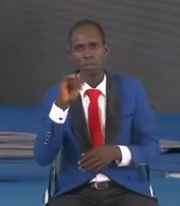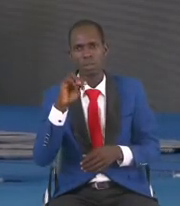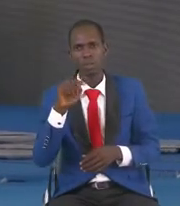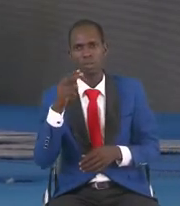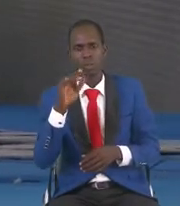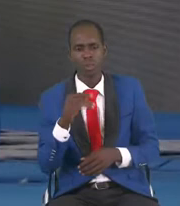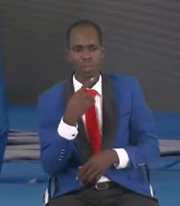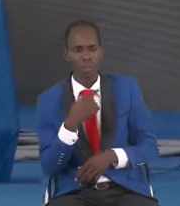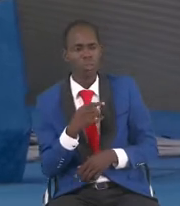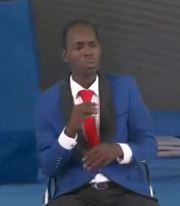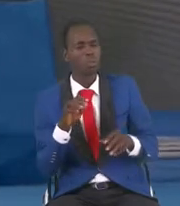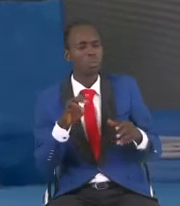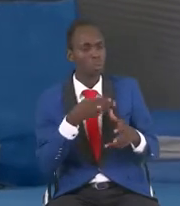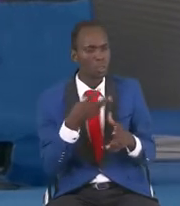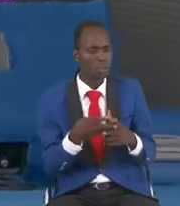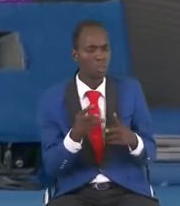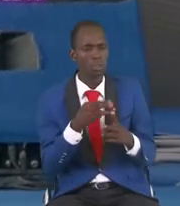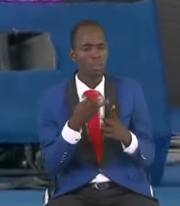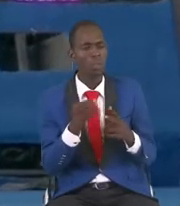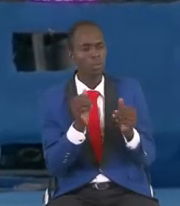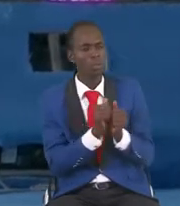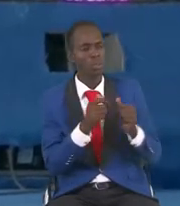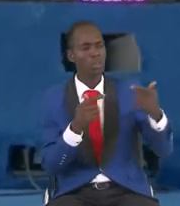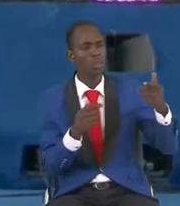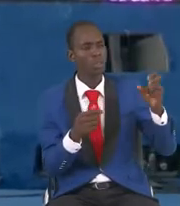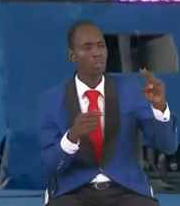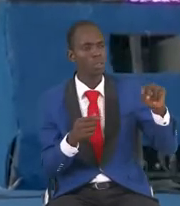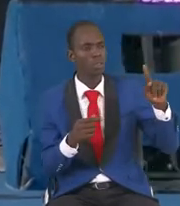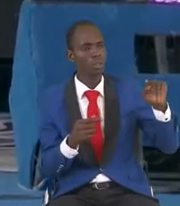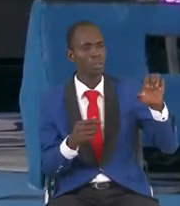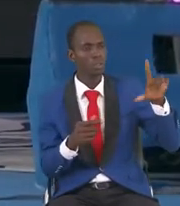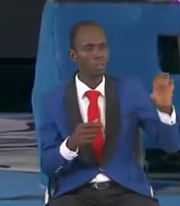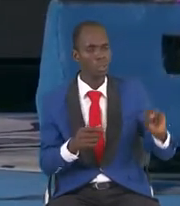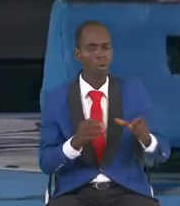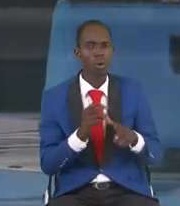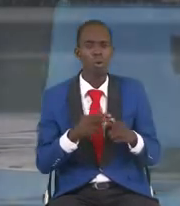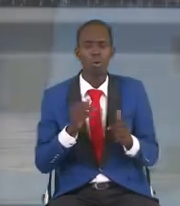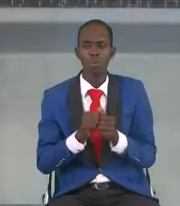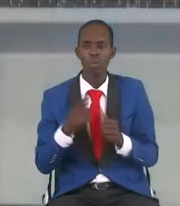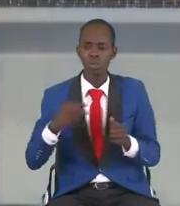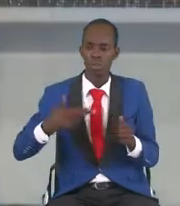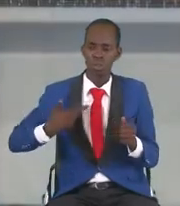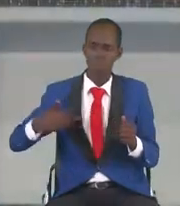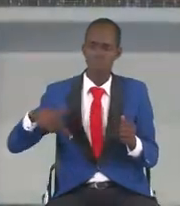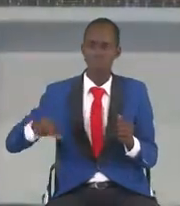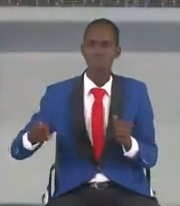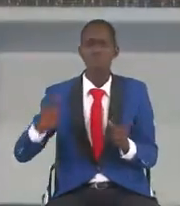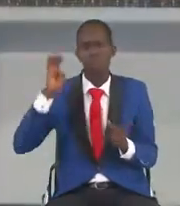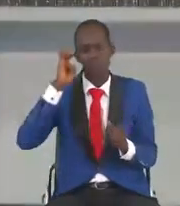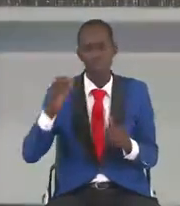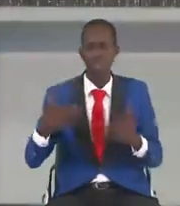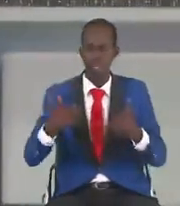were the Gentiles or the Jews, whether were the religious or the traditionalists, he had courage. And